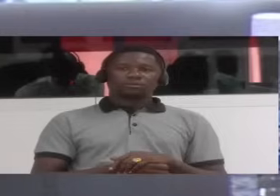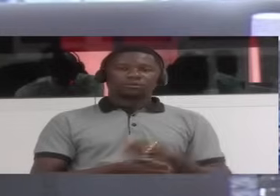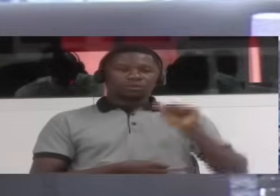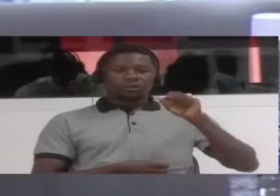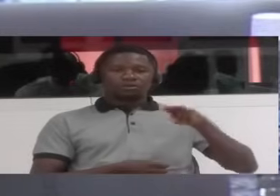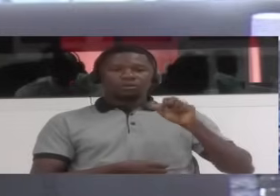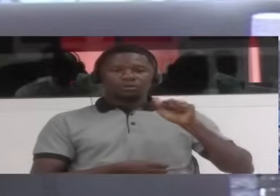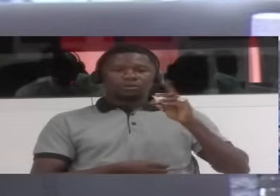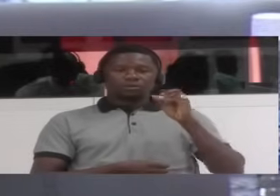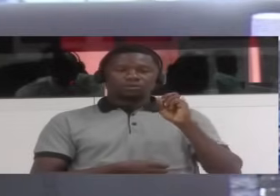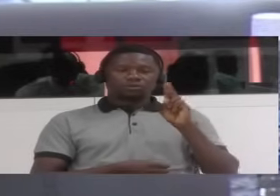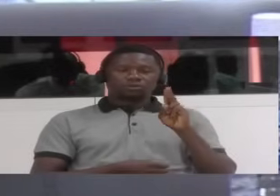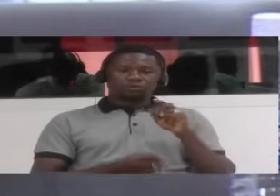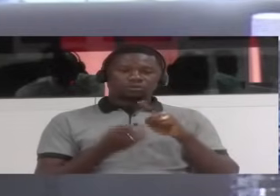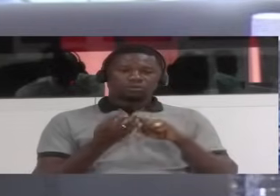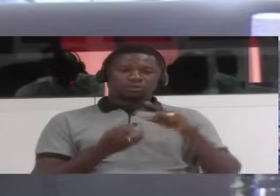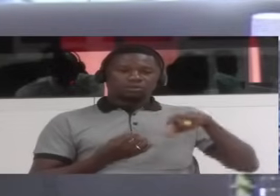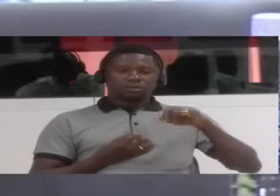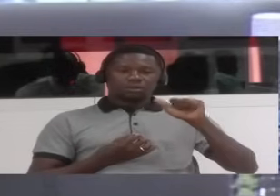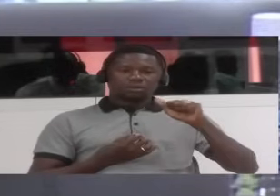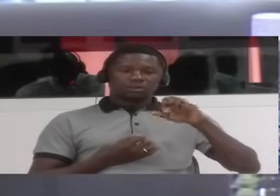Amadou Baji, Pasane,